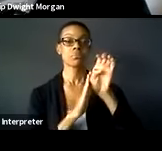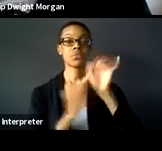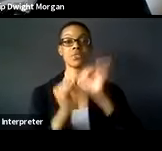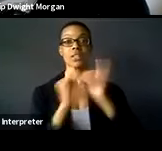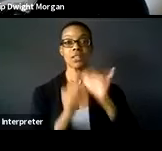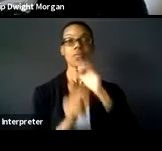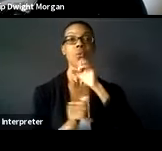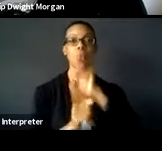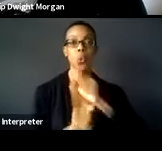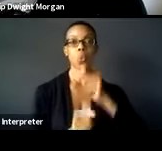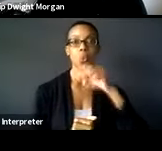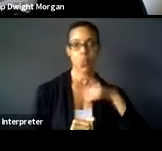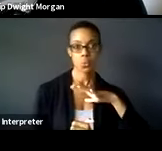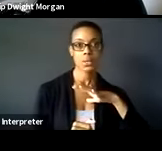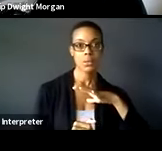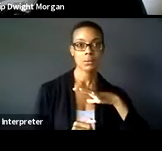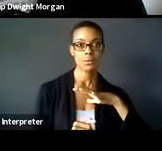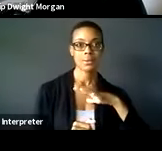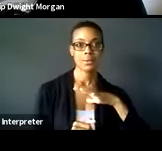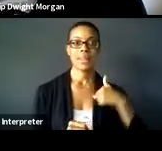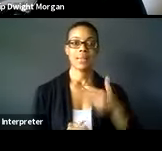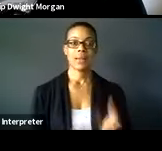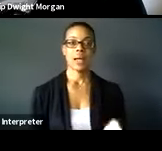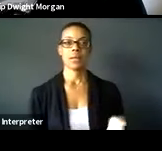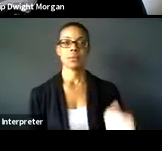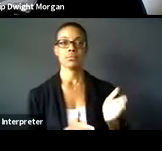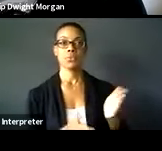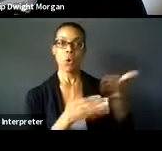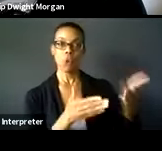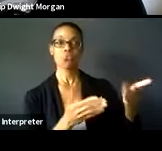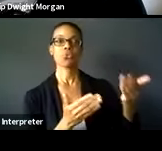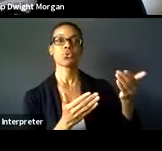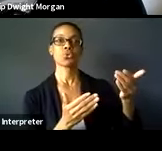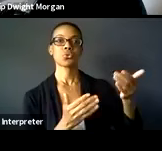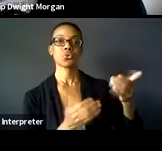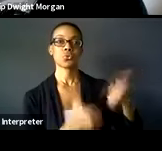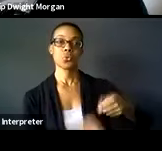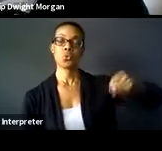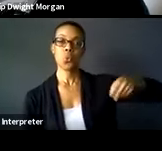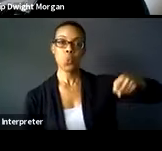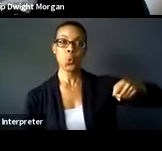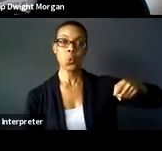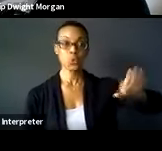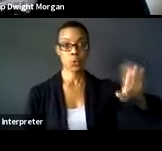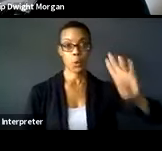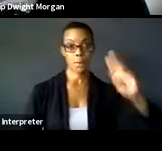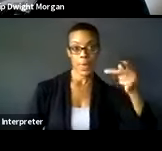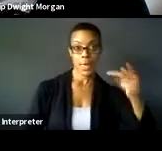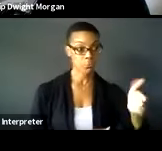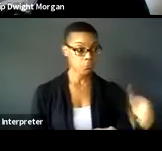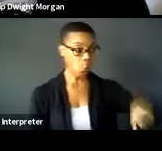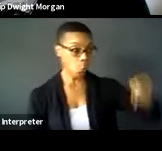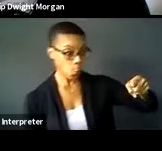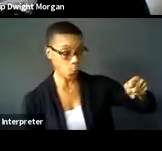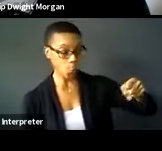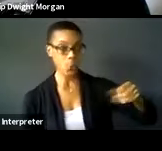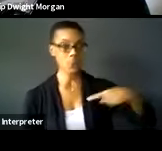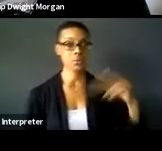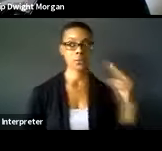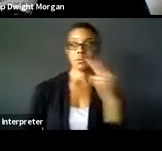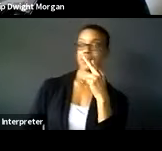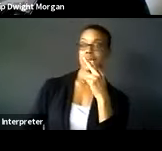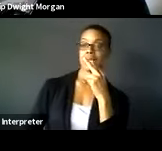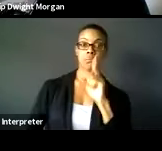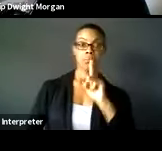her bag because she saw this tall 6'4" Black person. And